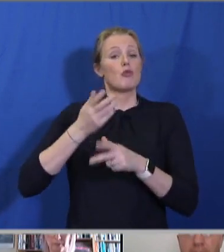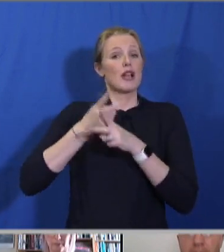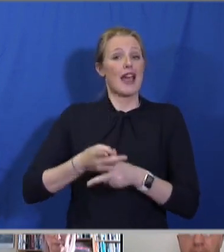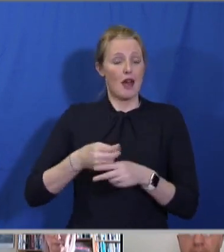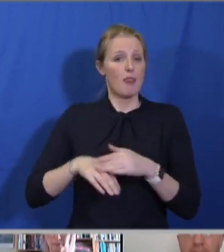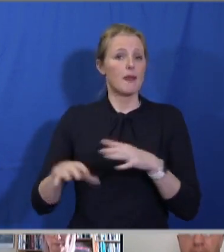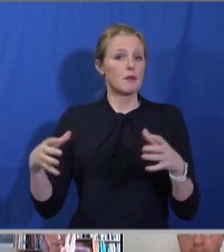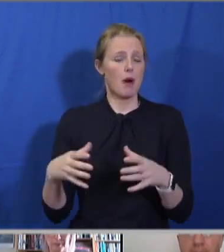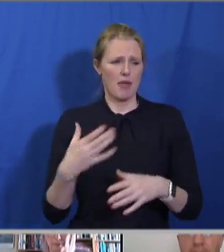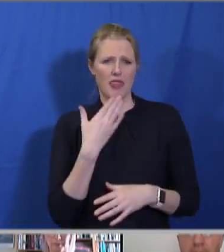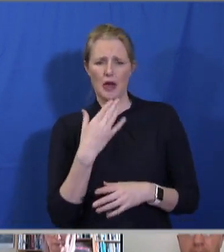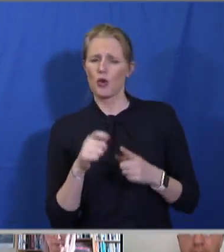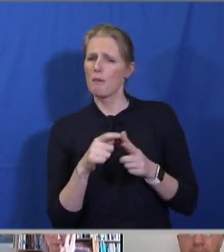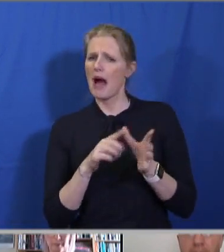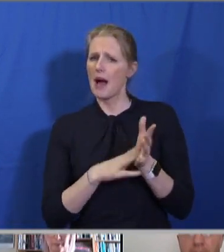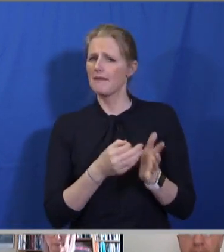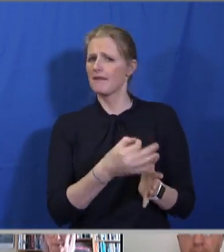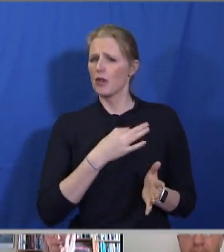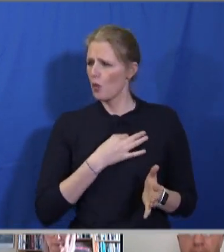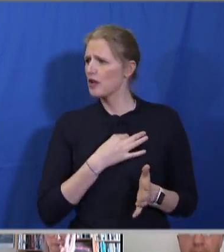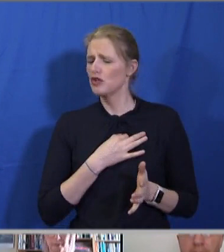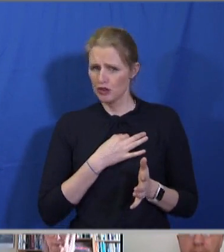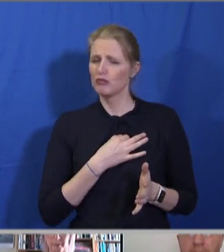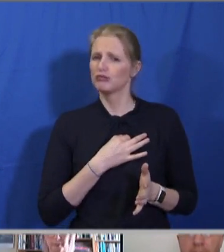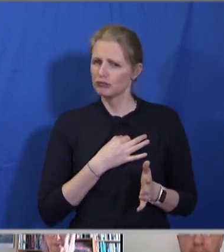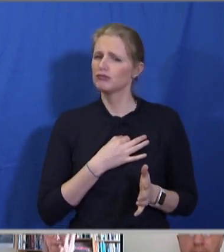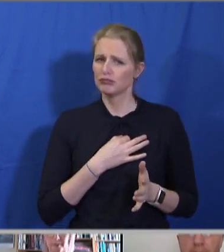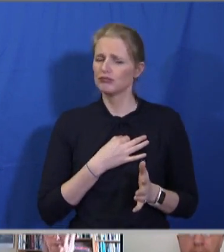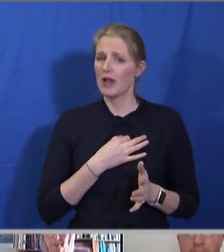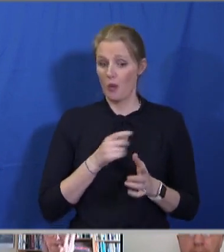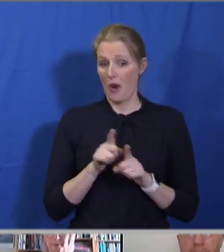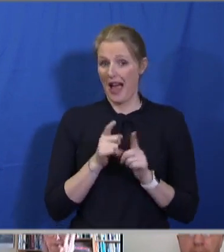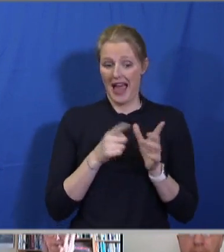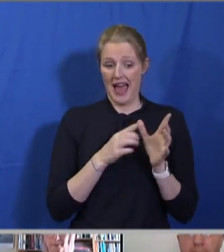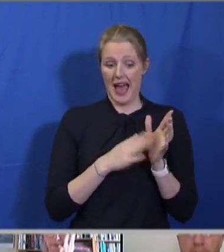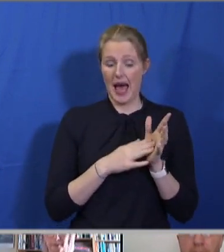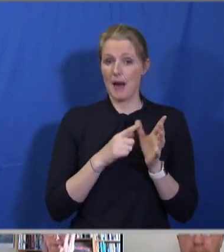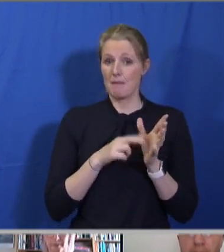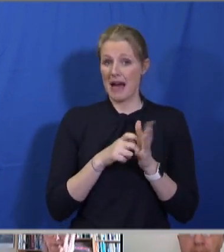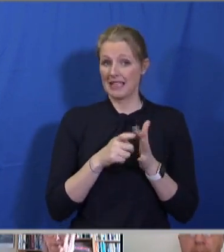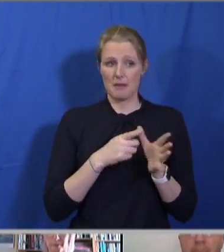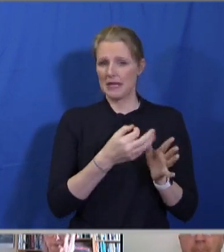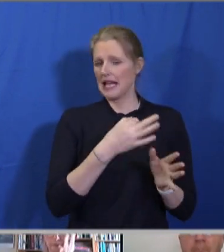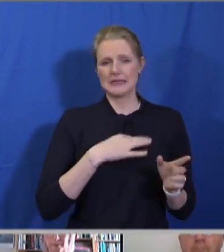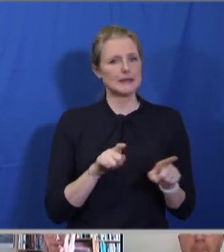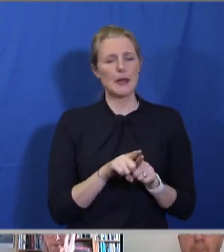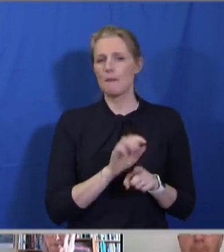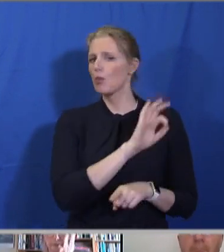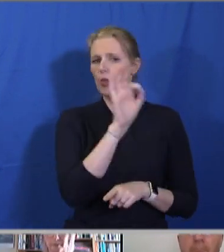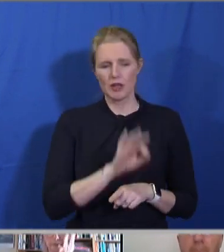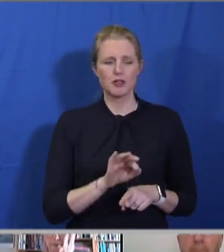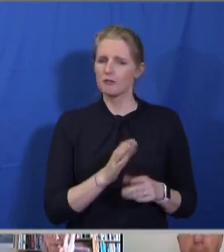you, Pam, for the question. It was something I was keen to come back on. Amanda had asked questions in a similar point from the Disabled